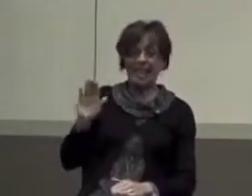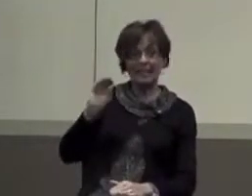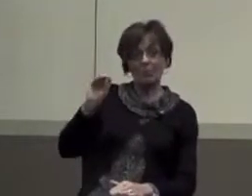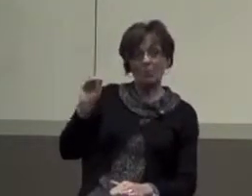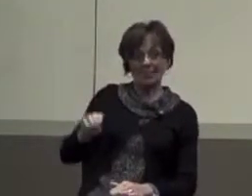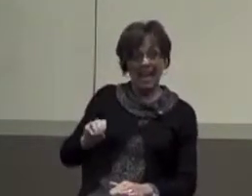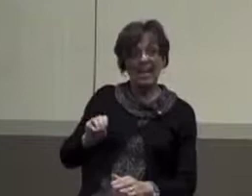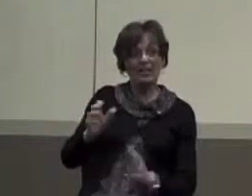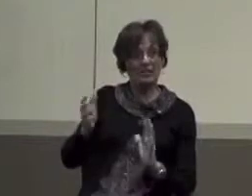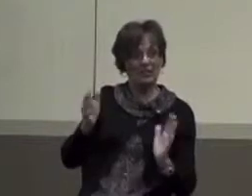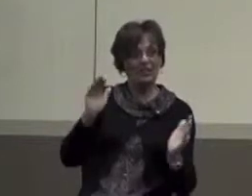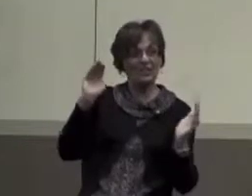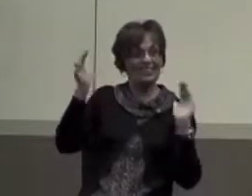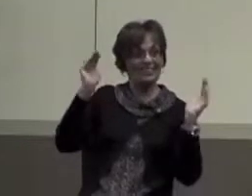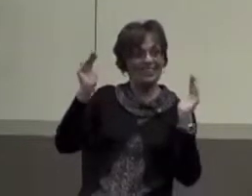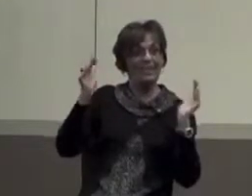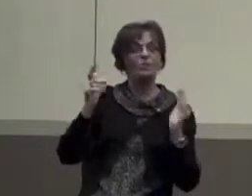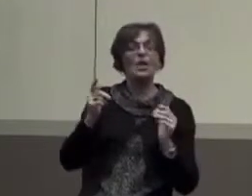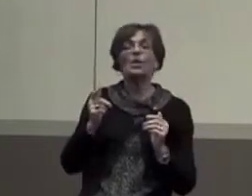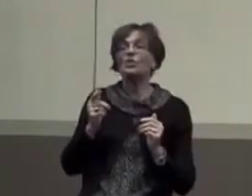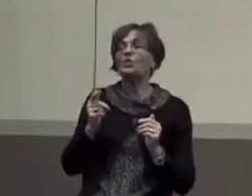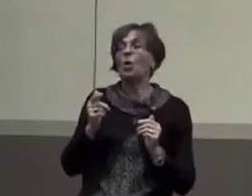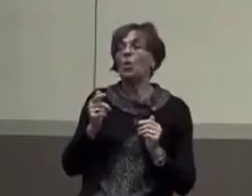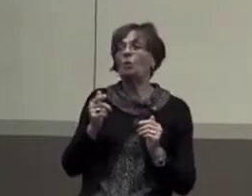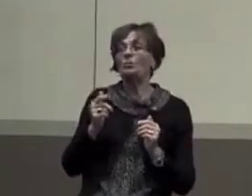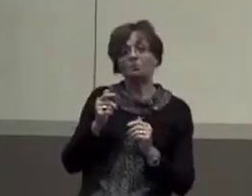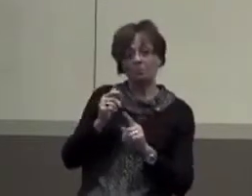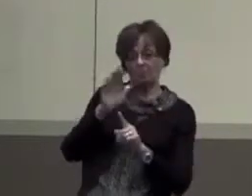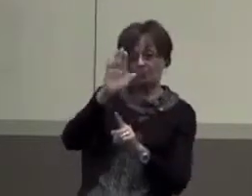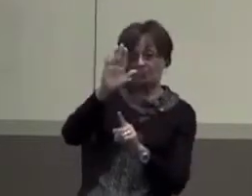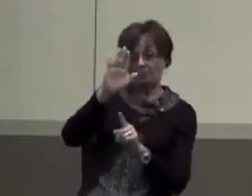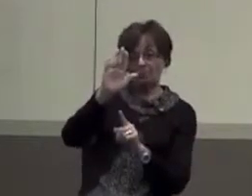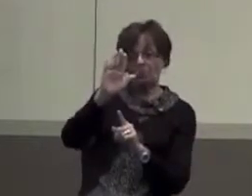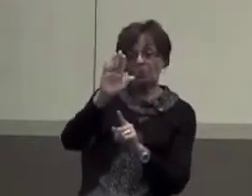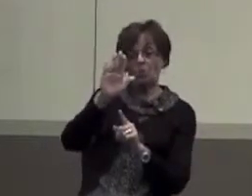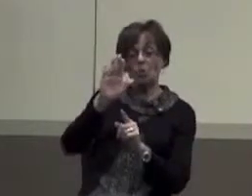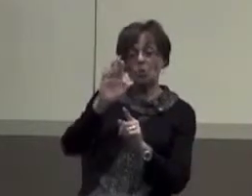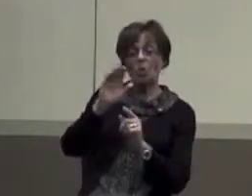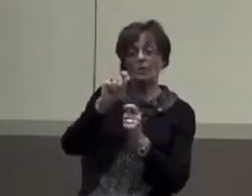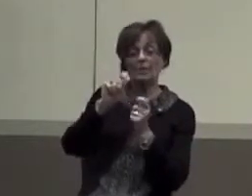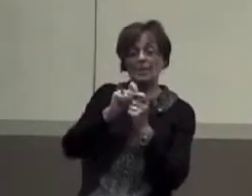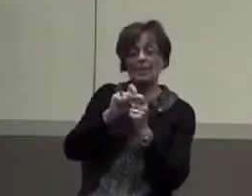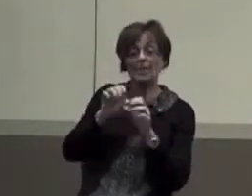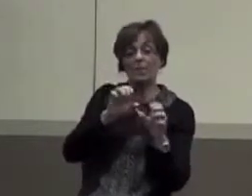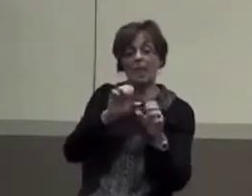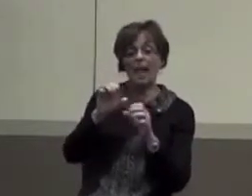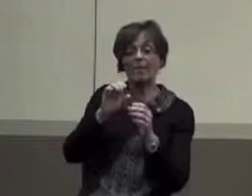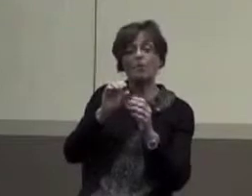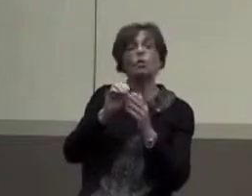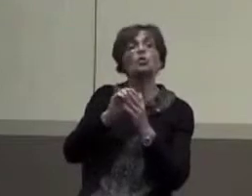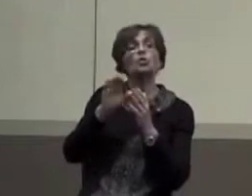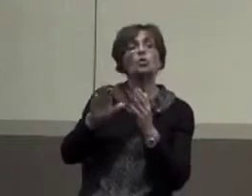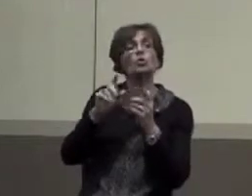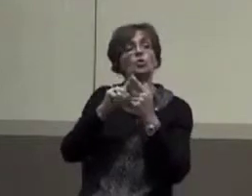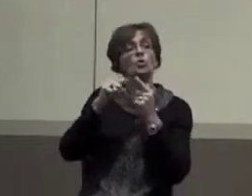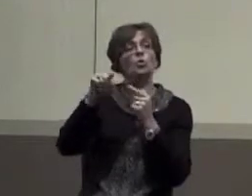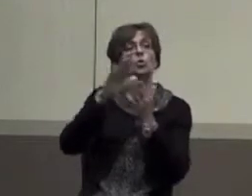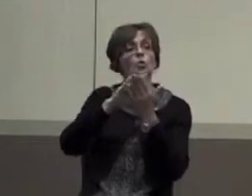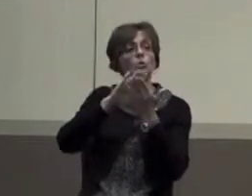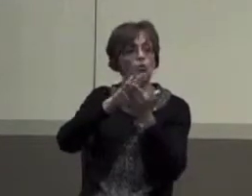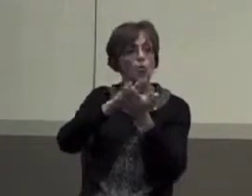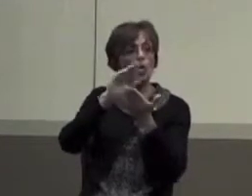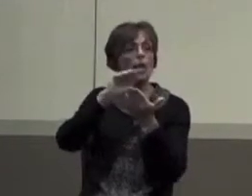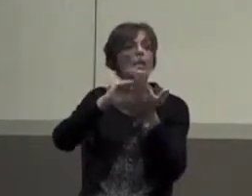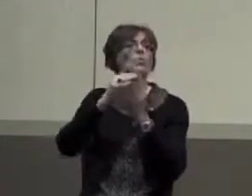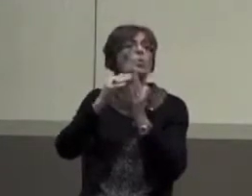to use it to compare your specific behavior students to the school community has been a positive for us too. That's great.